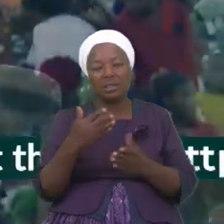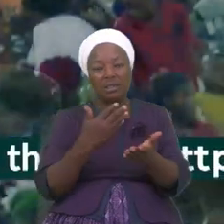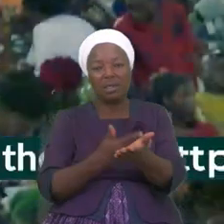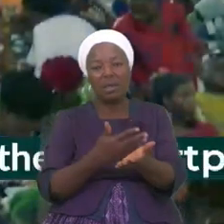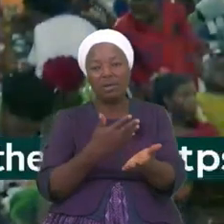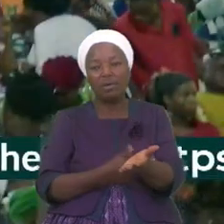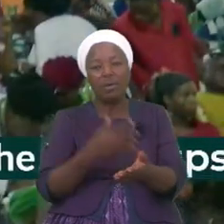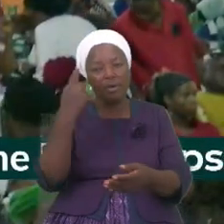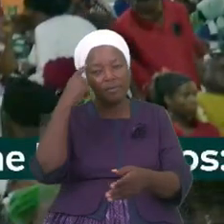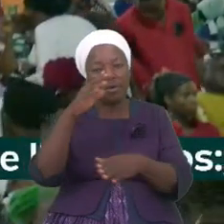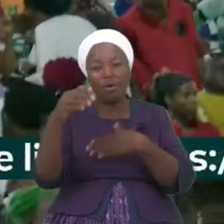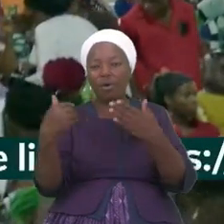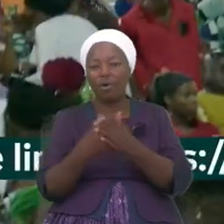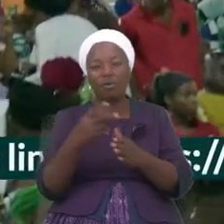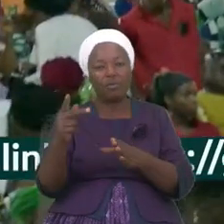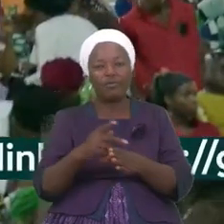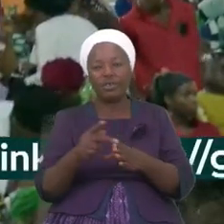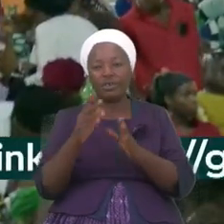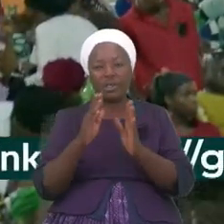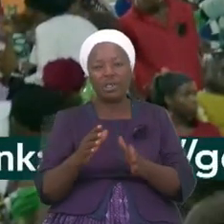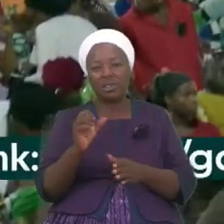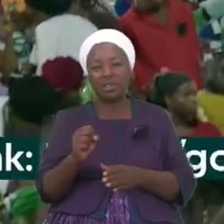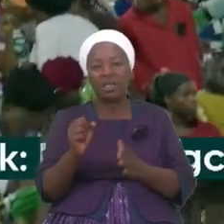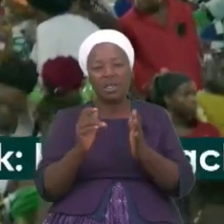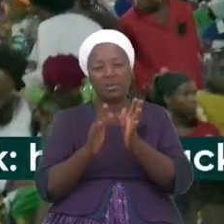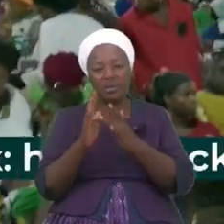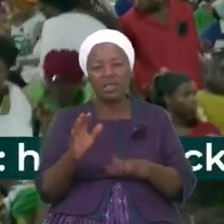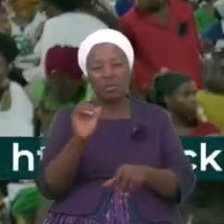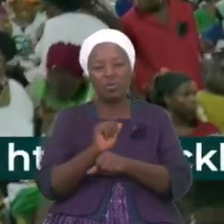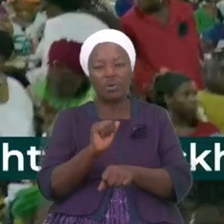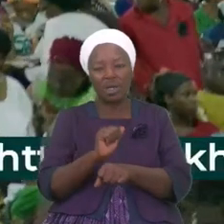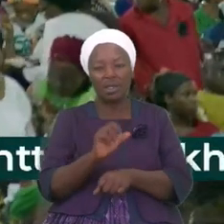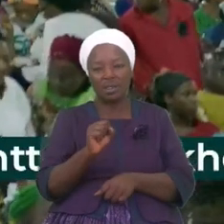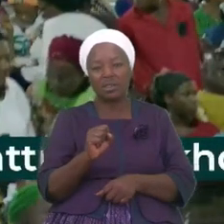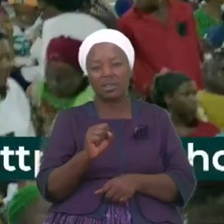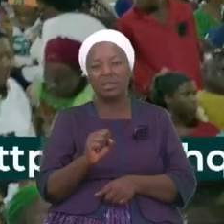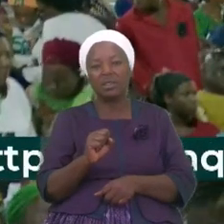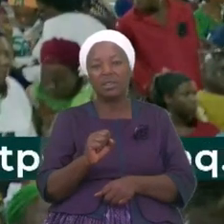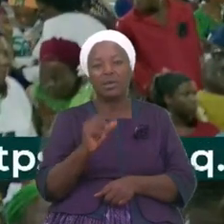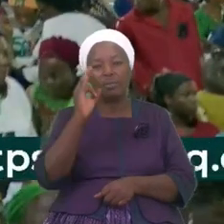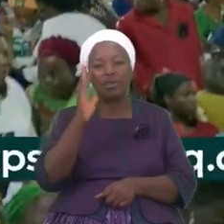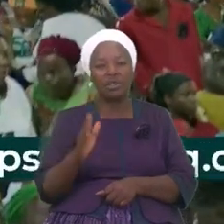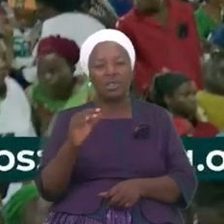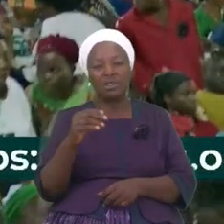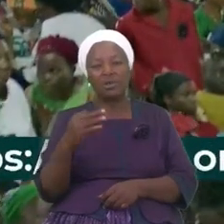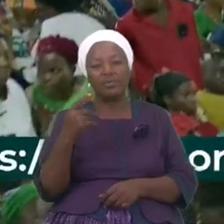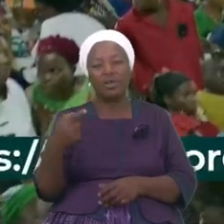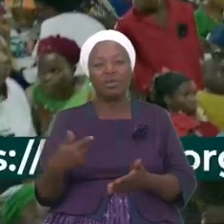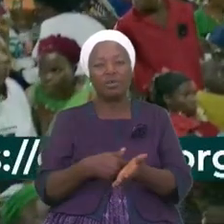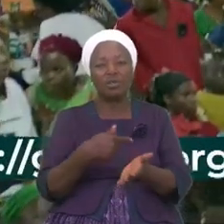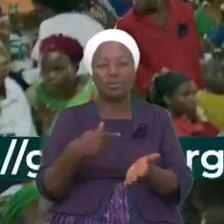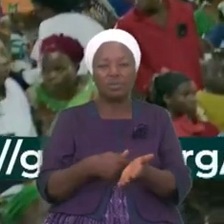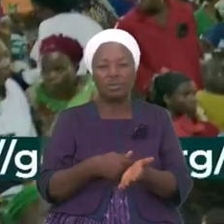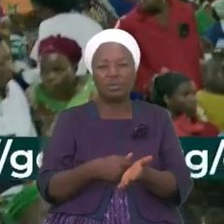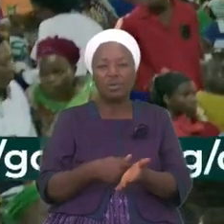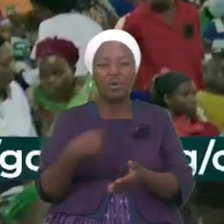for all professionals, Christian workers, ministers of the gospel, we